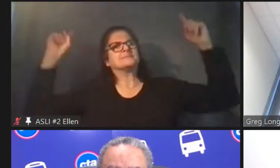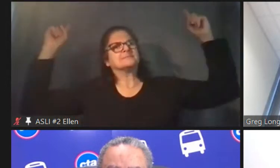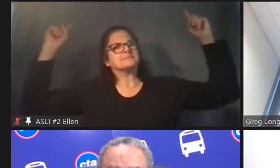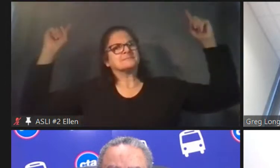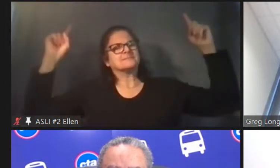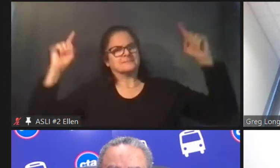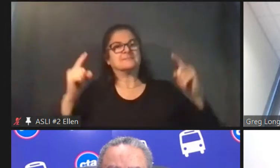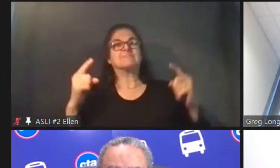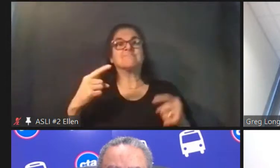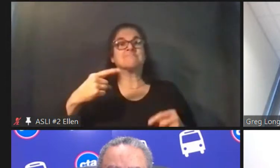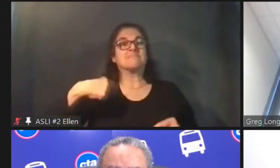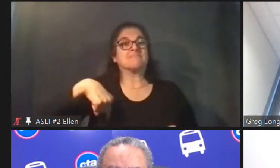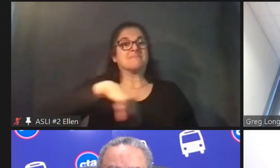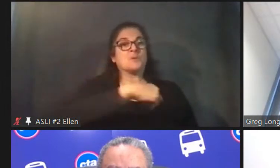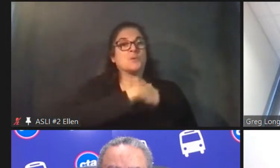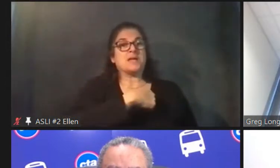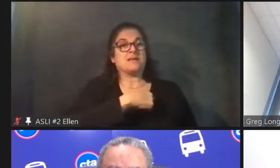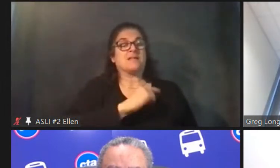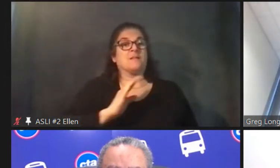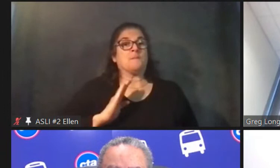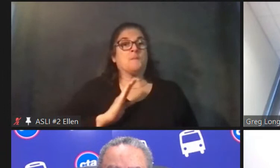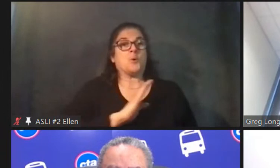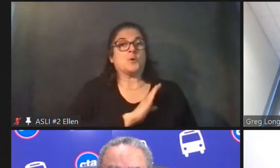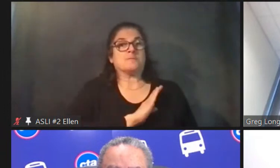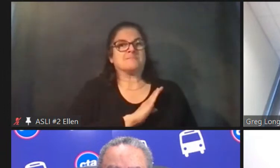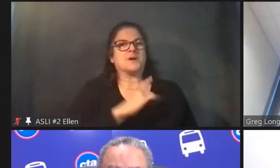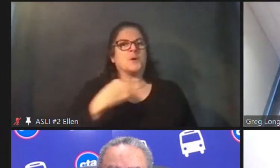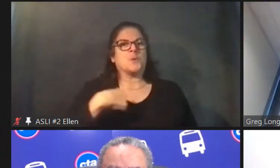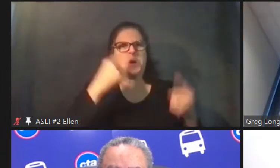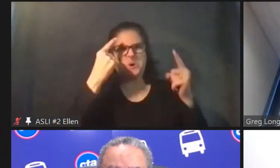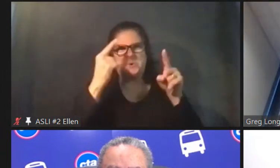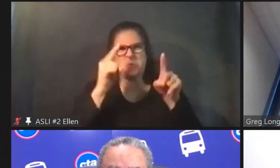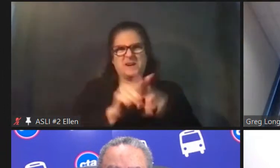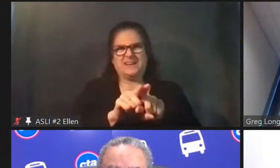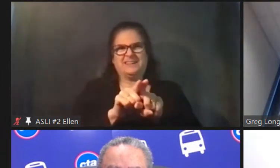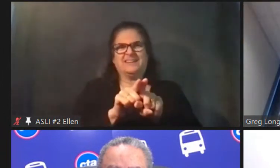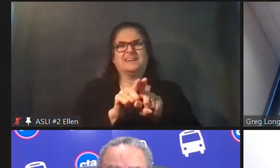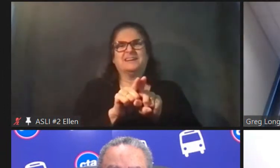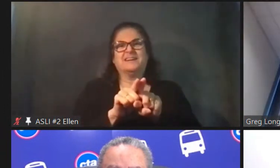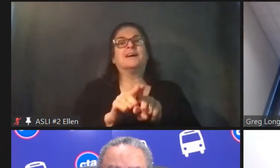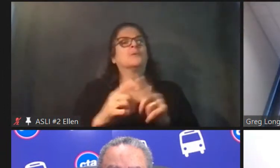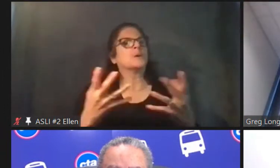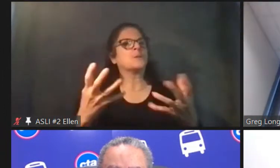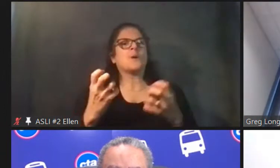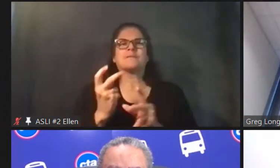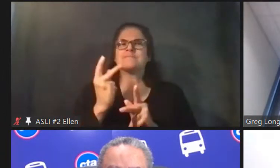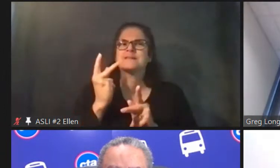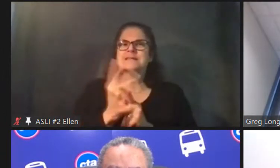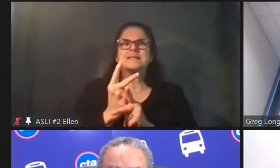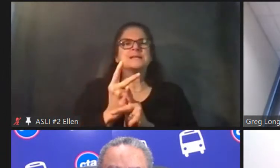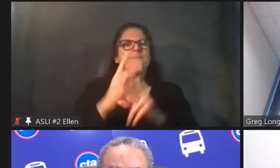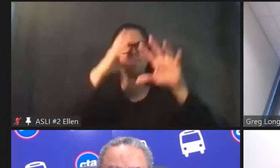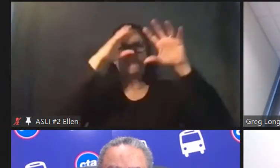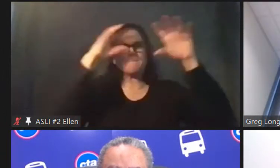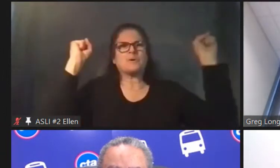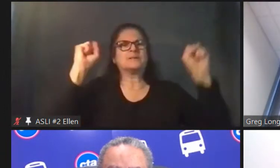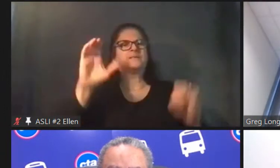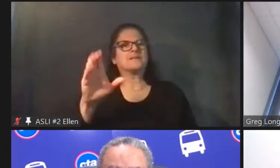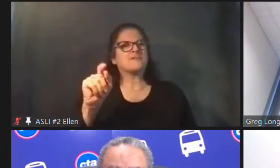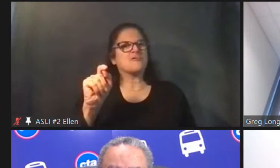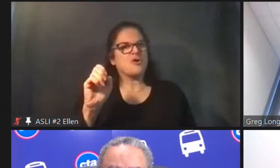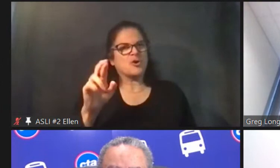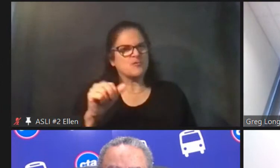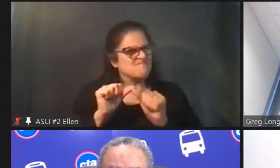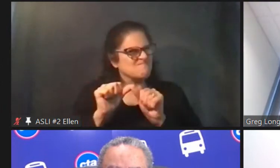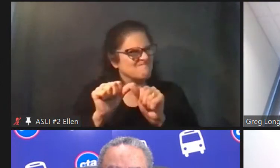in agreement on the importance of keeping President Carter at CTA. We needed him before the pandemic.